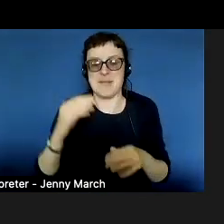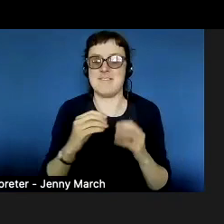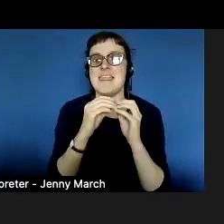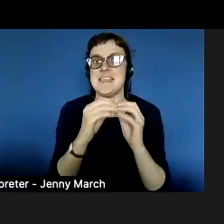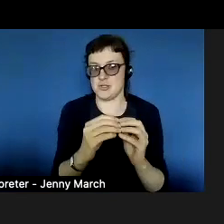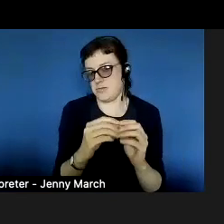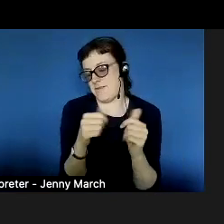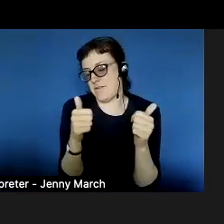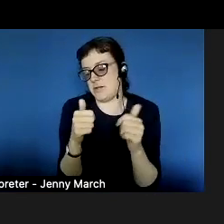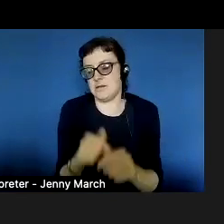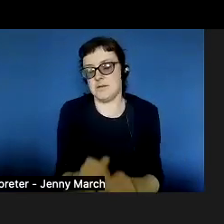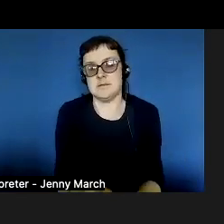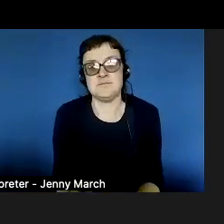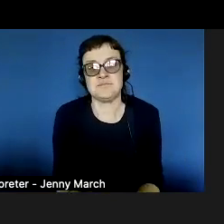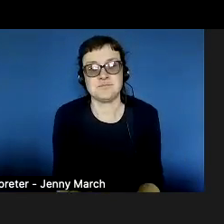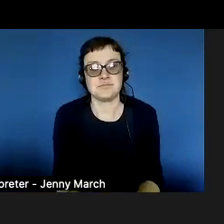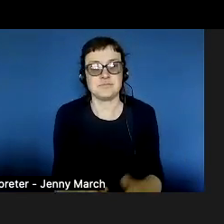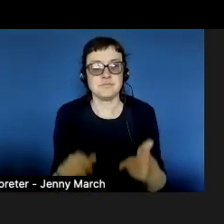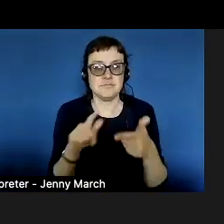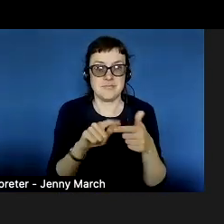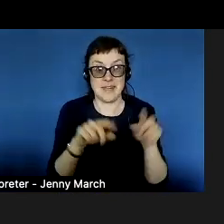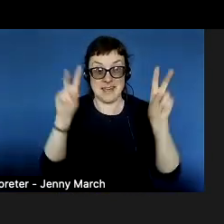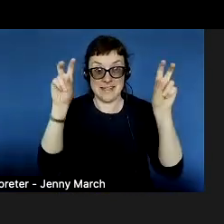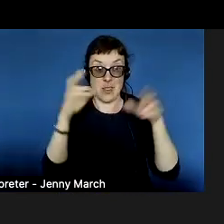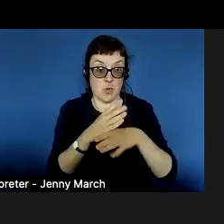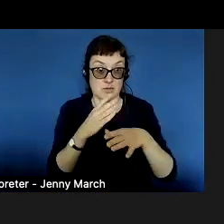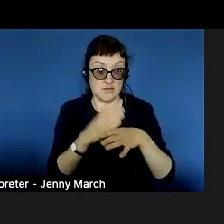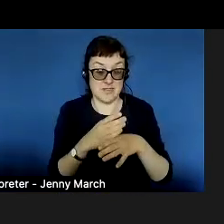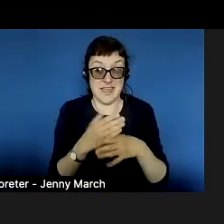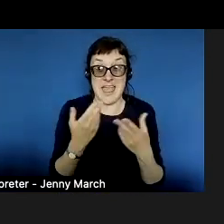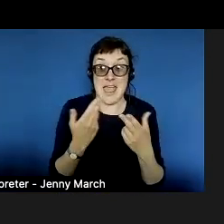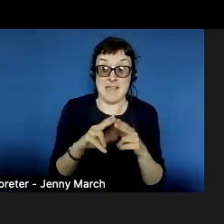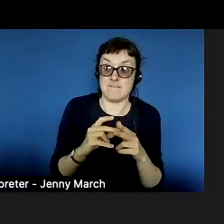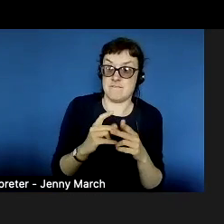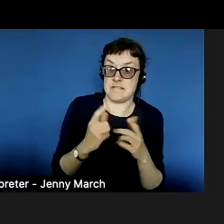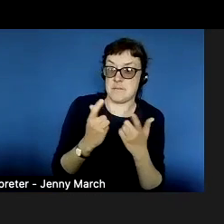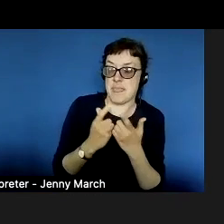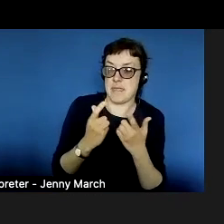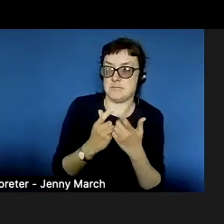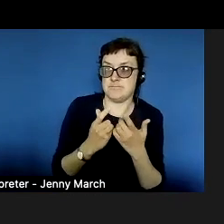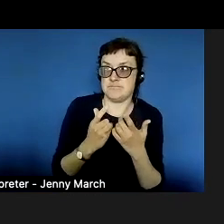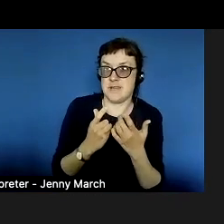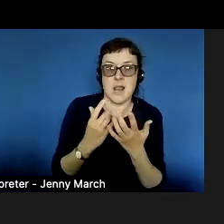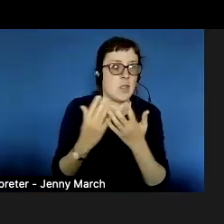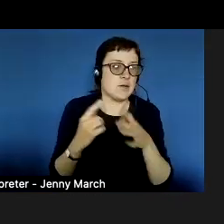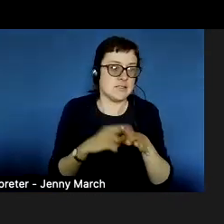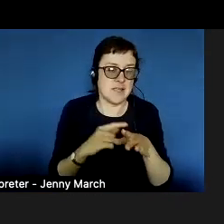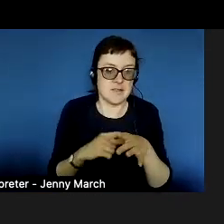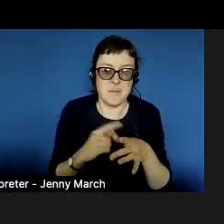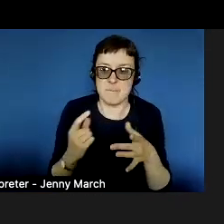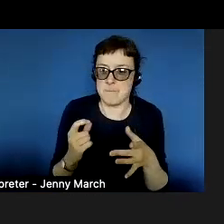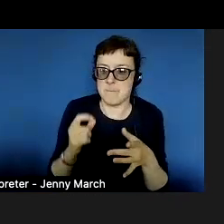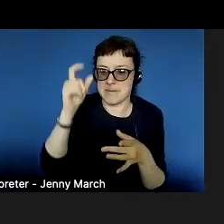Yeah. And the titling of the work, like Sam said, like if there was like something, a lot of the times people had like underlined things,